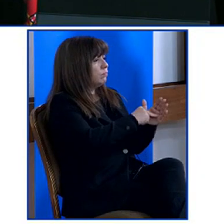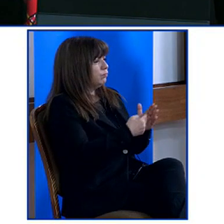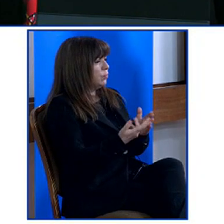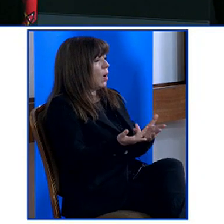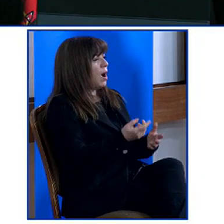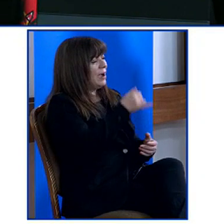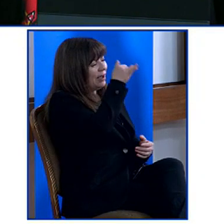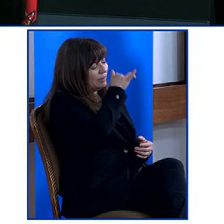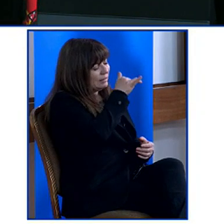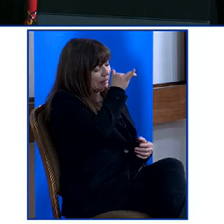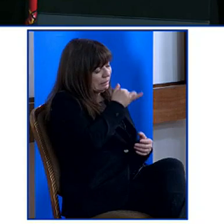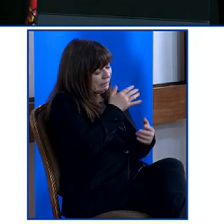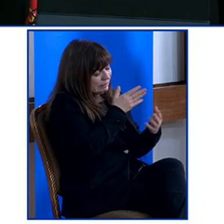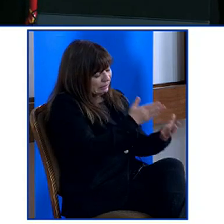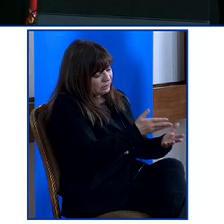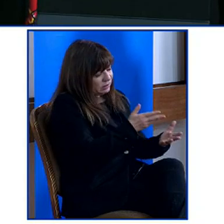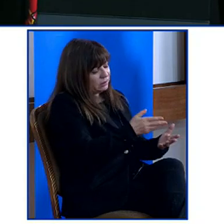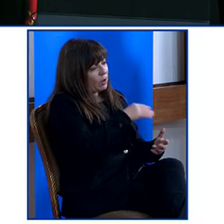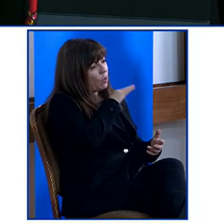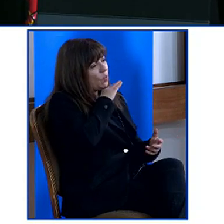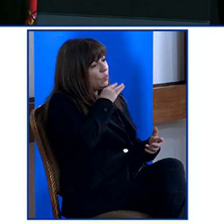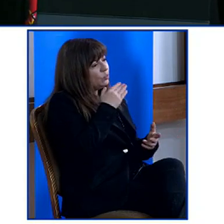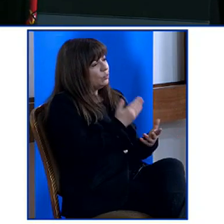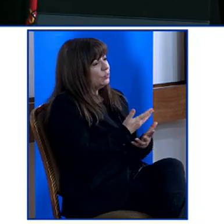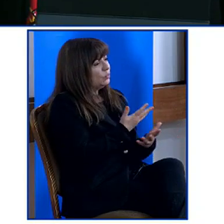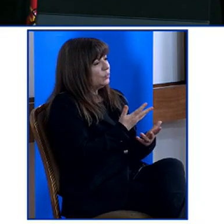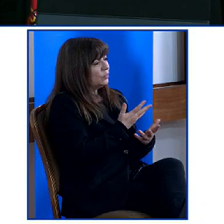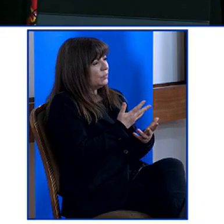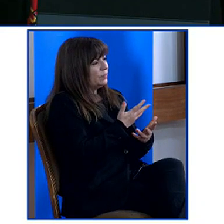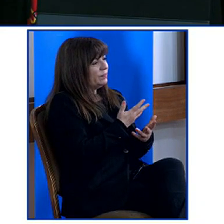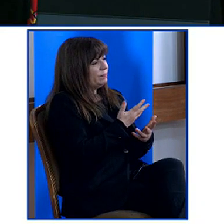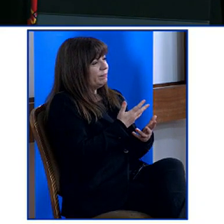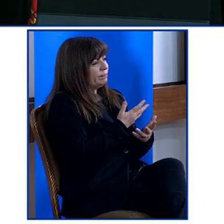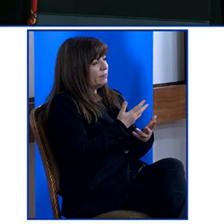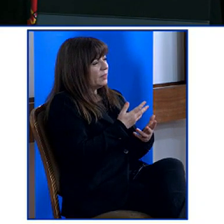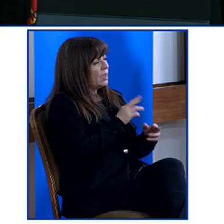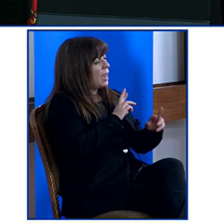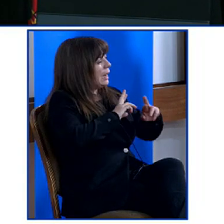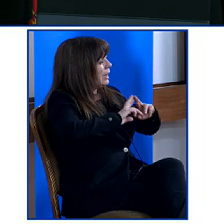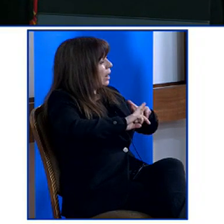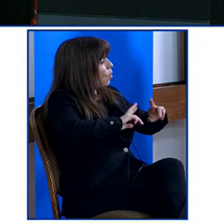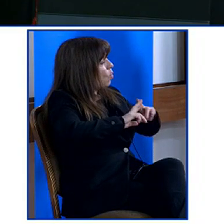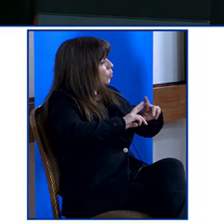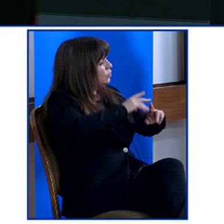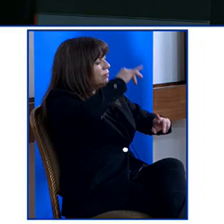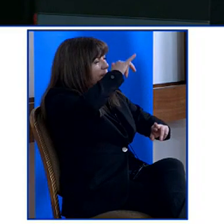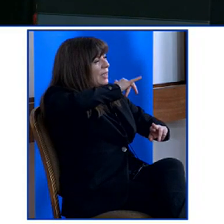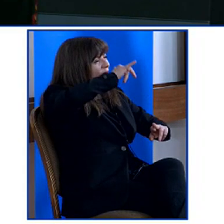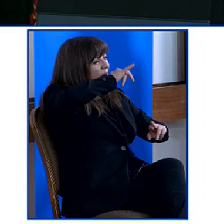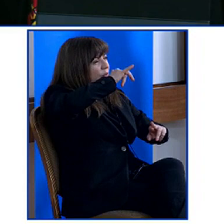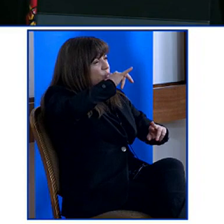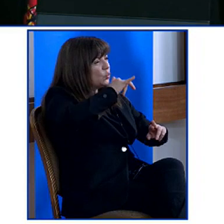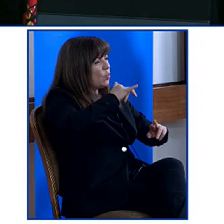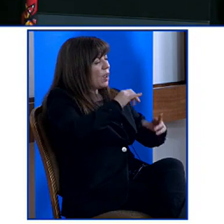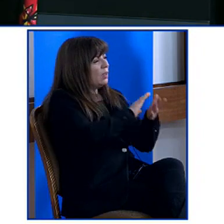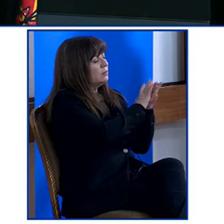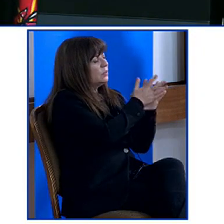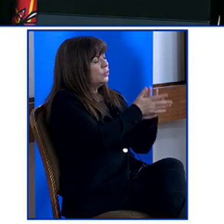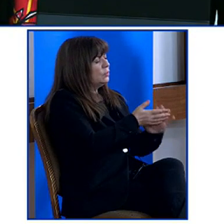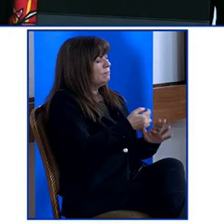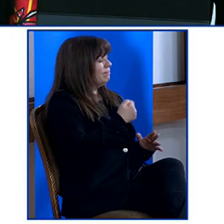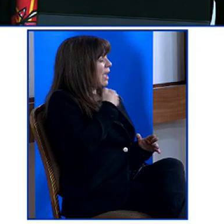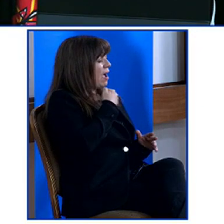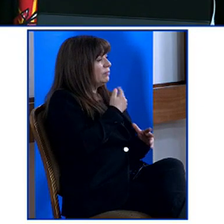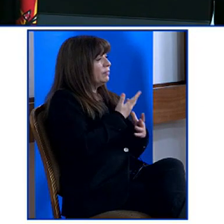and waste, the healthcare sector is a major contributor to environmental damage and climate change. Antonio mentioned this